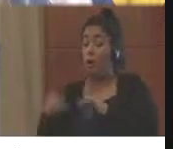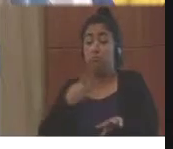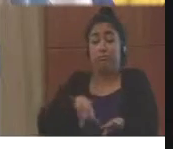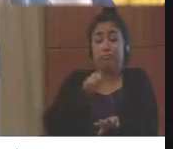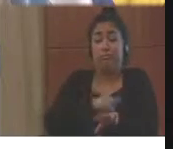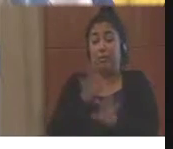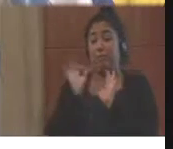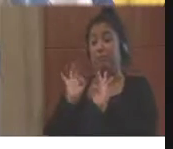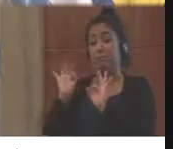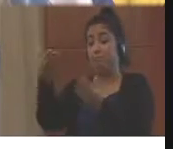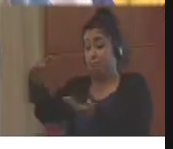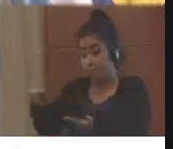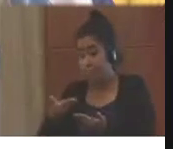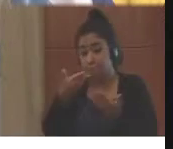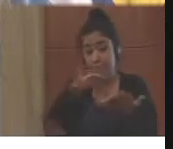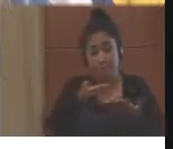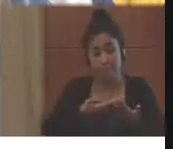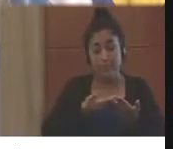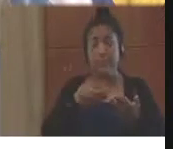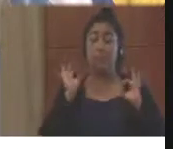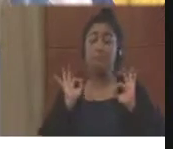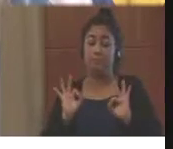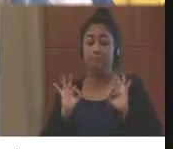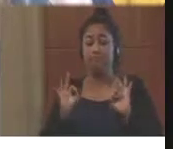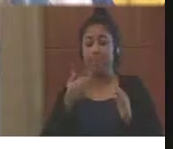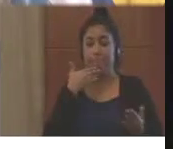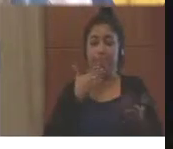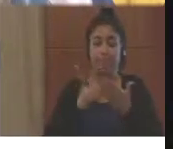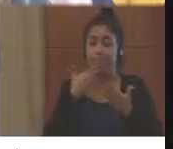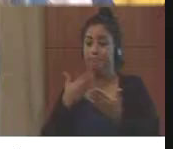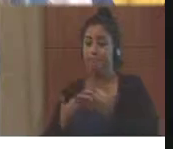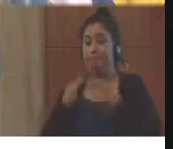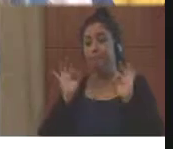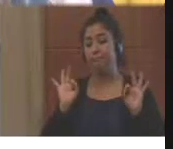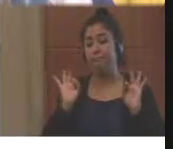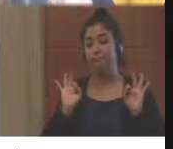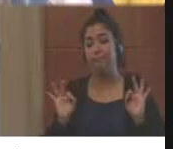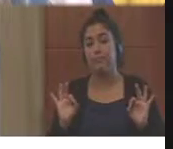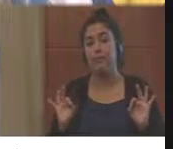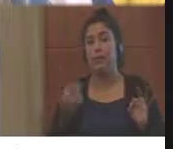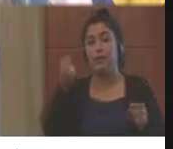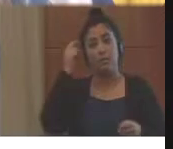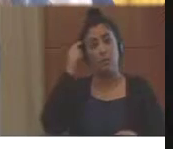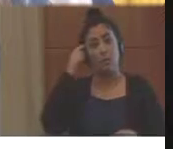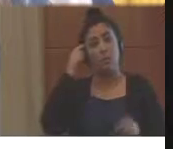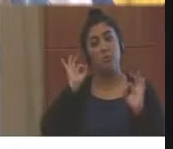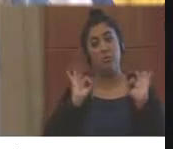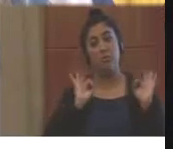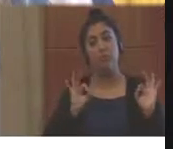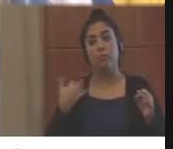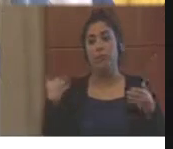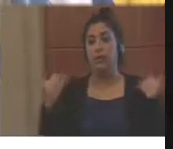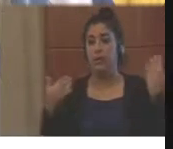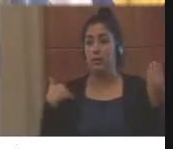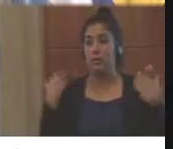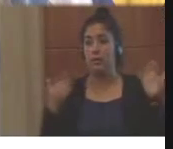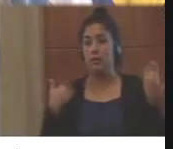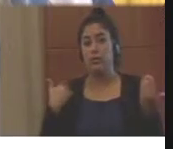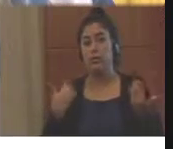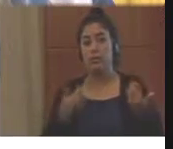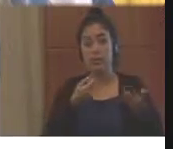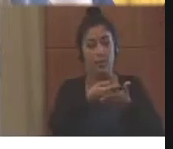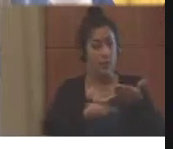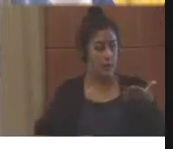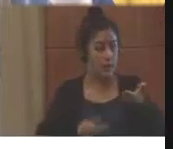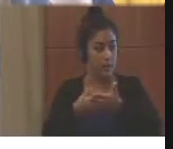also very pleased to see the addition of clearly articulated leadership roles for local